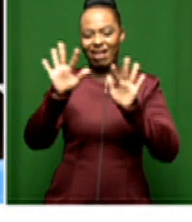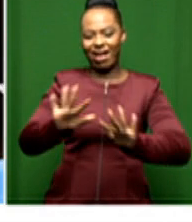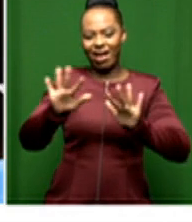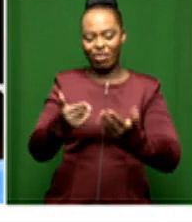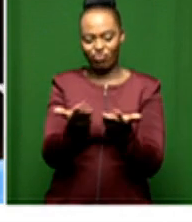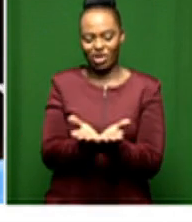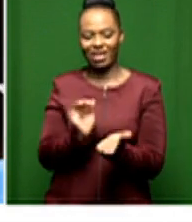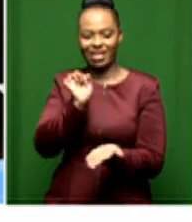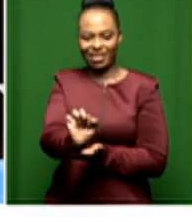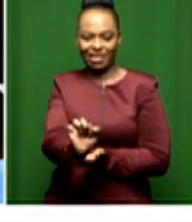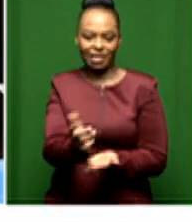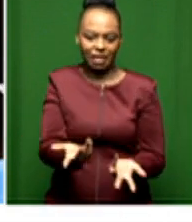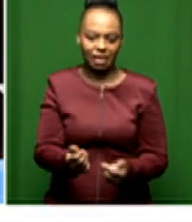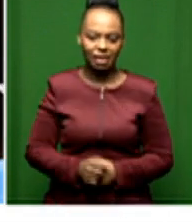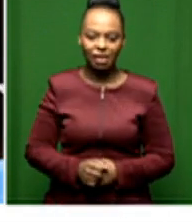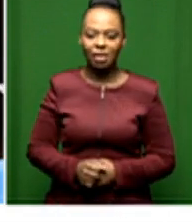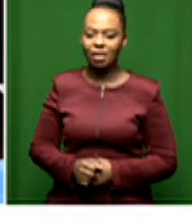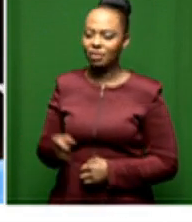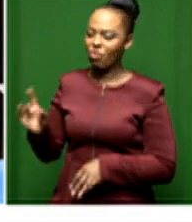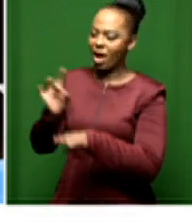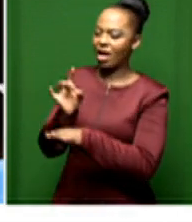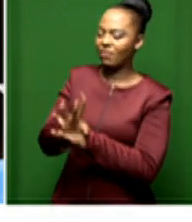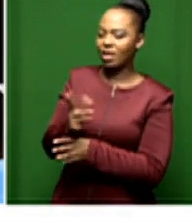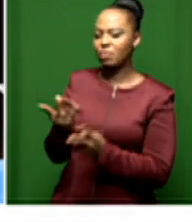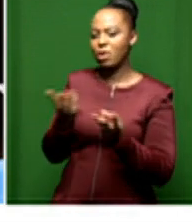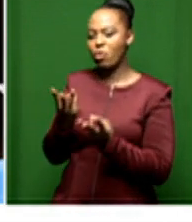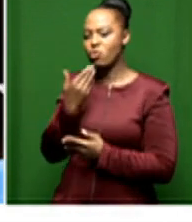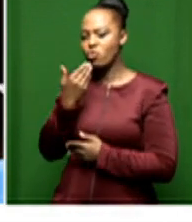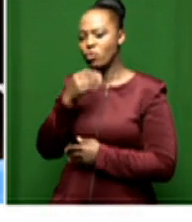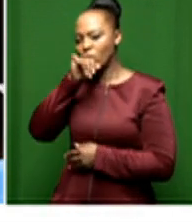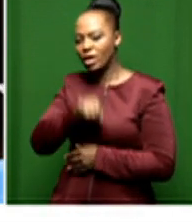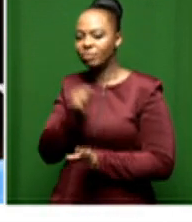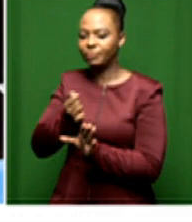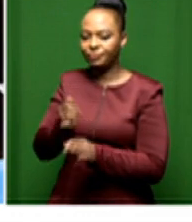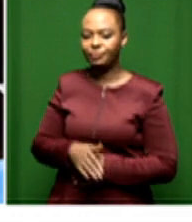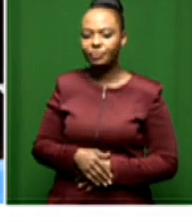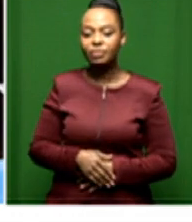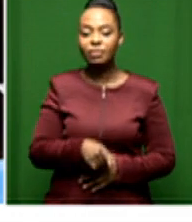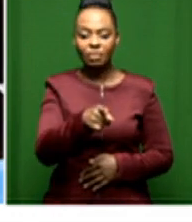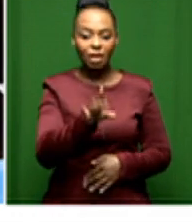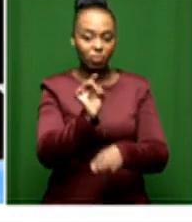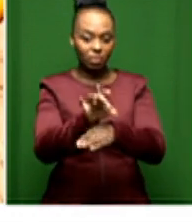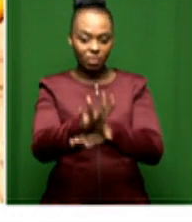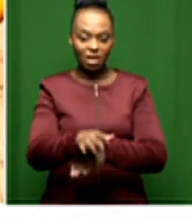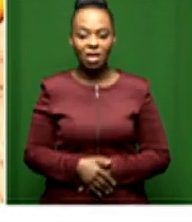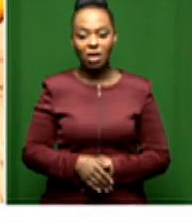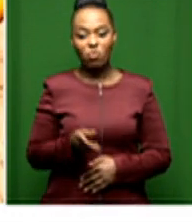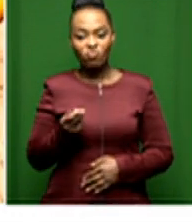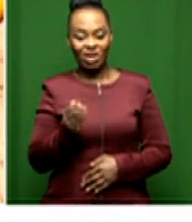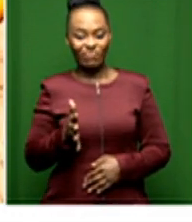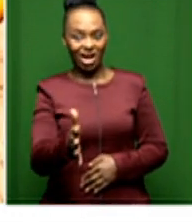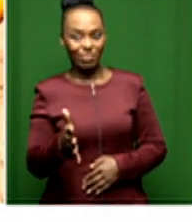in the kitchen? I just always believe that don't do it for the money. Do it because you love it, because the